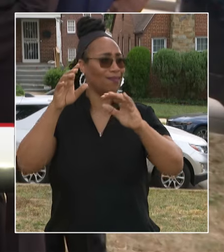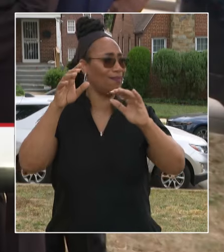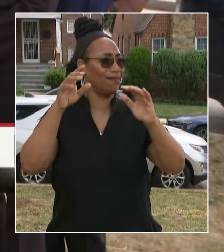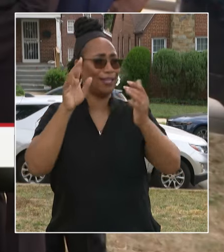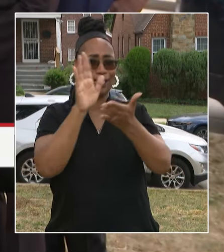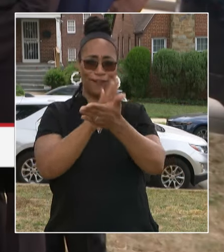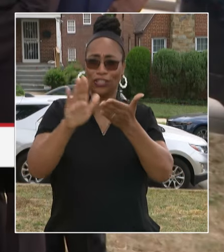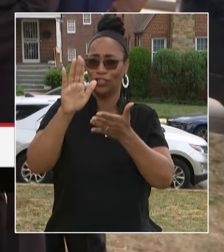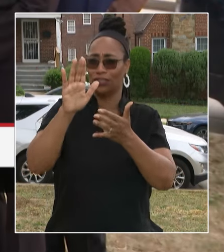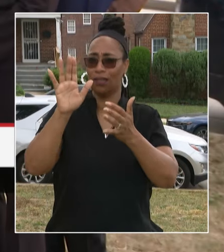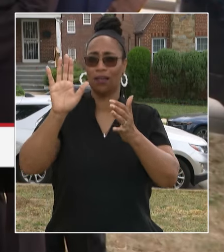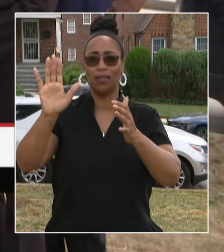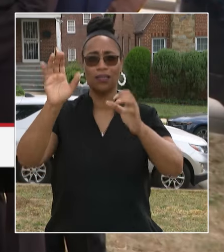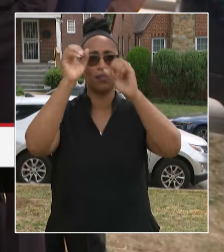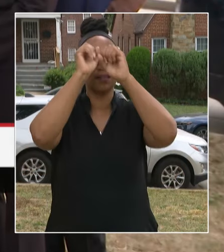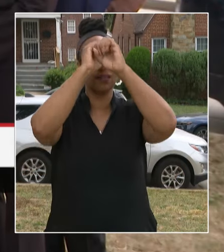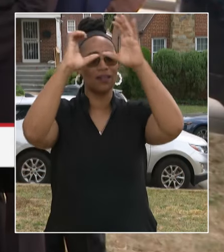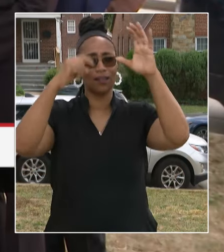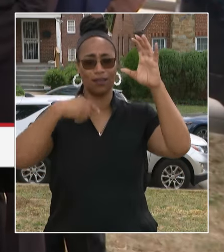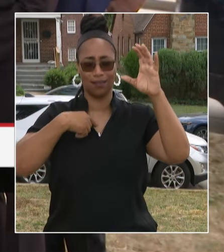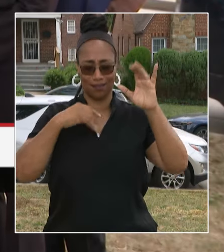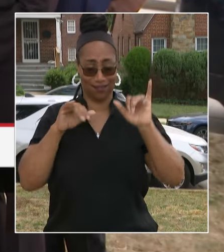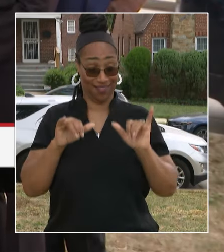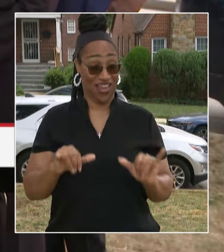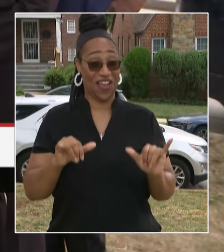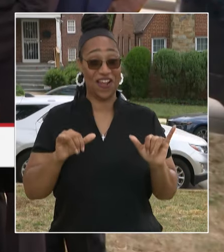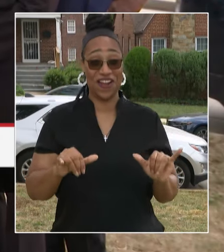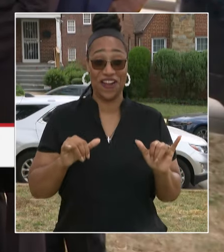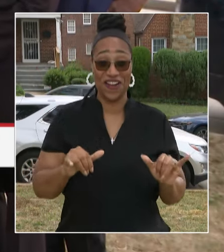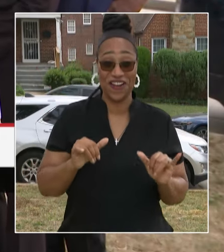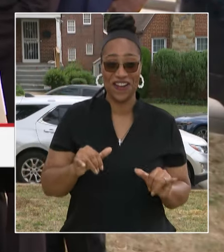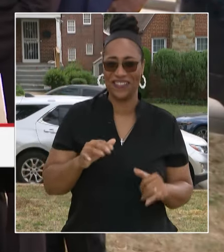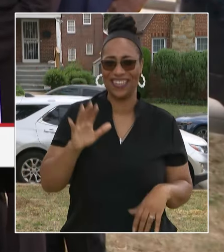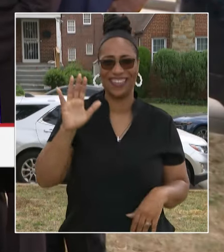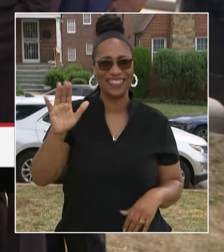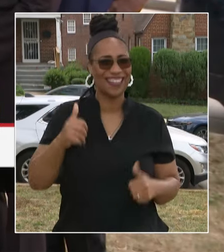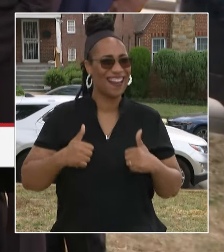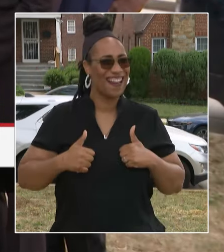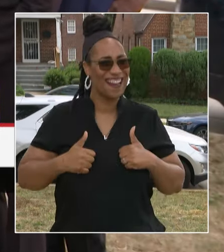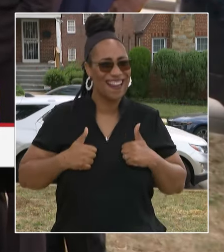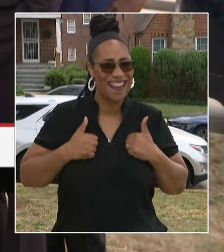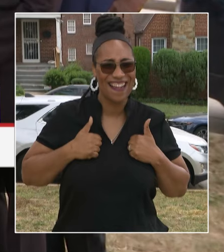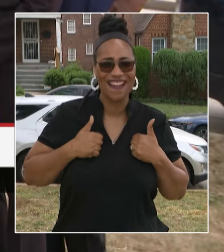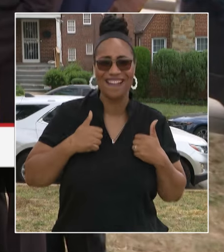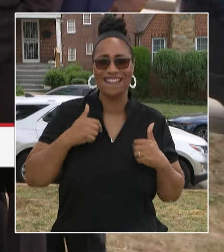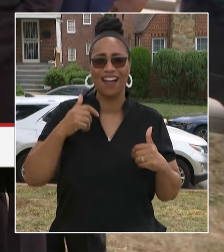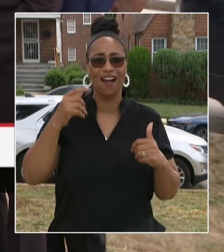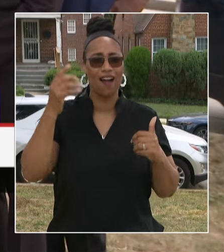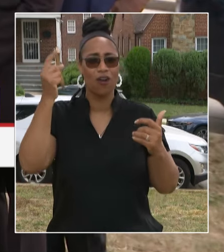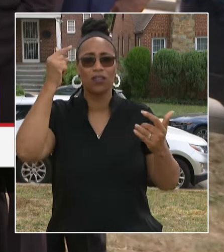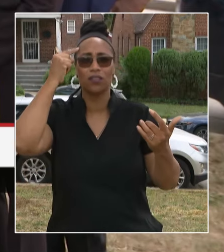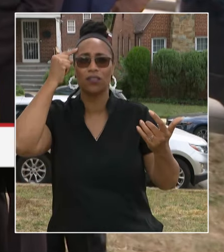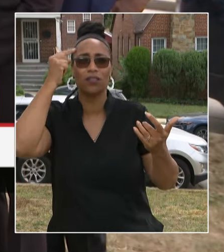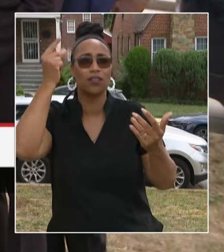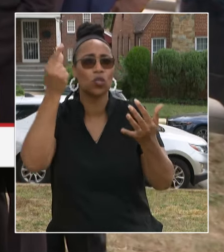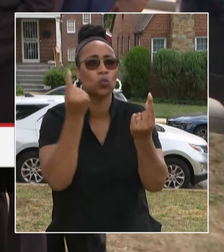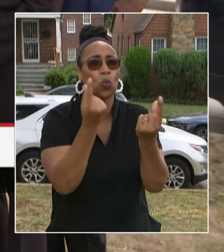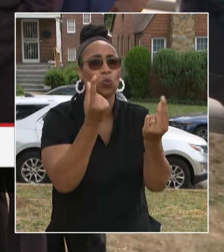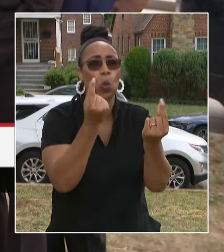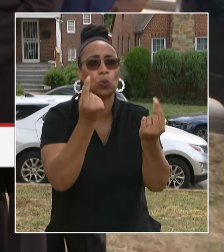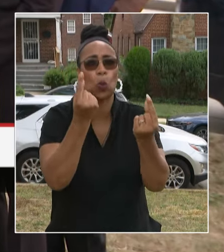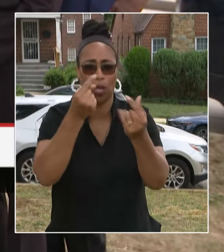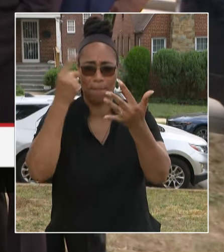matter whether it was a senior or a middle age or youth, his mind was always working. I can remember back in 1957,